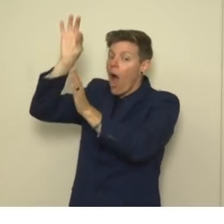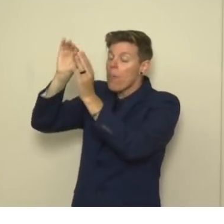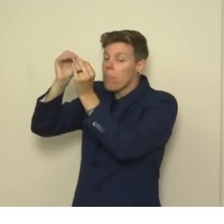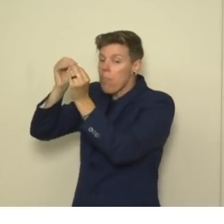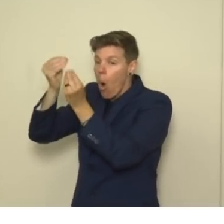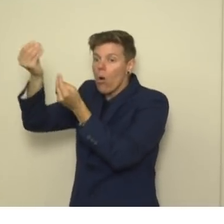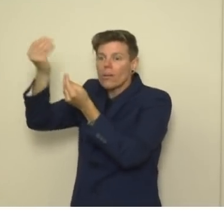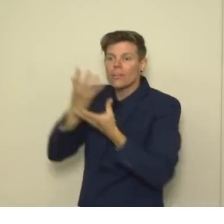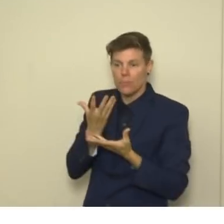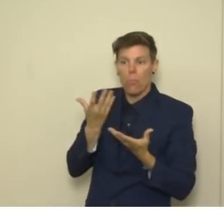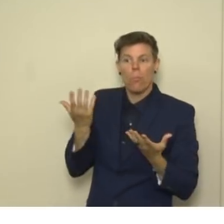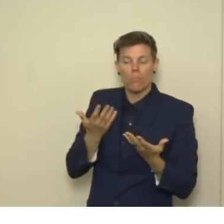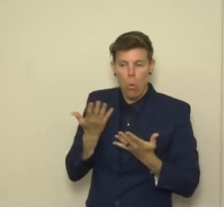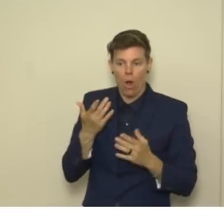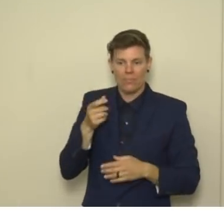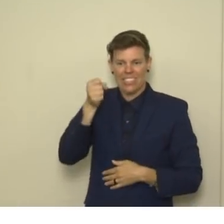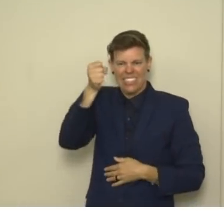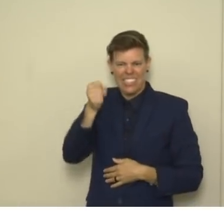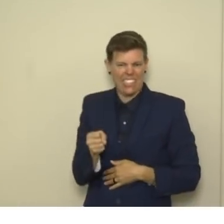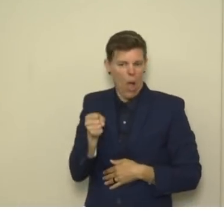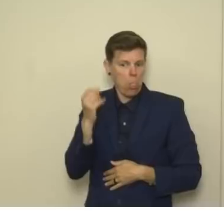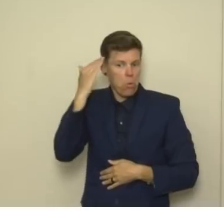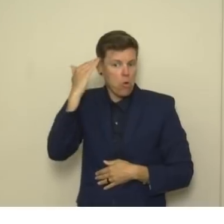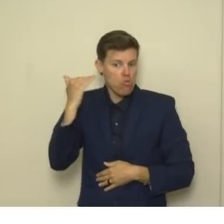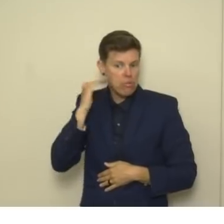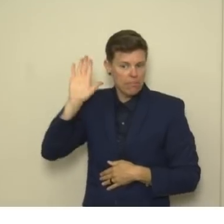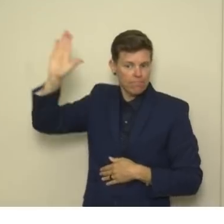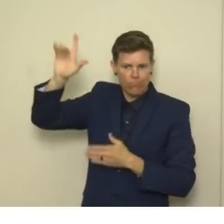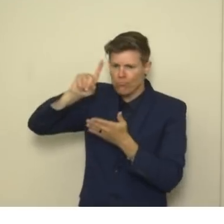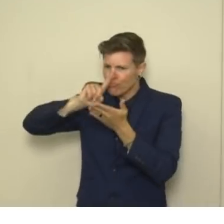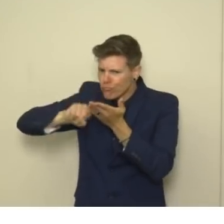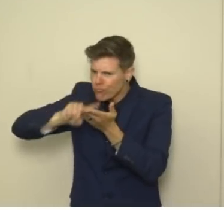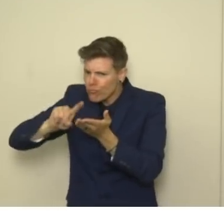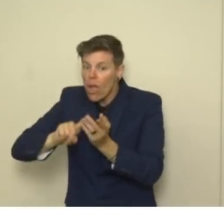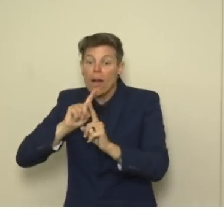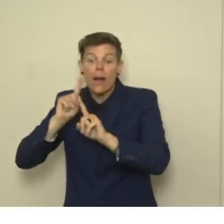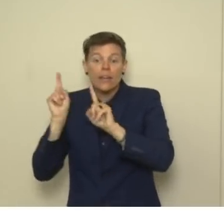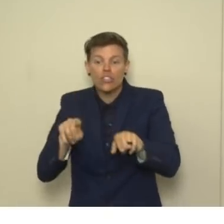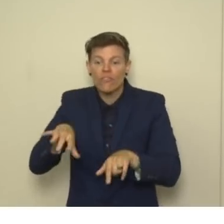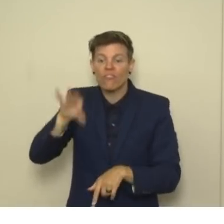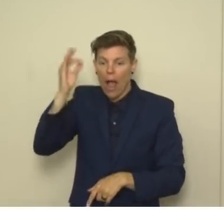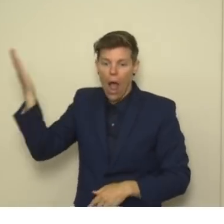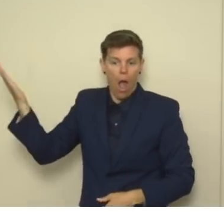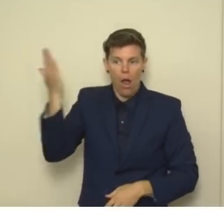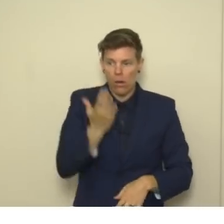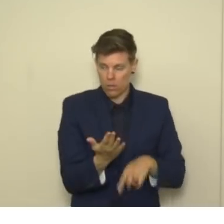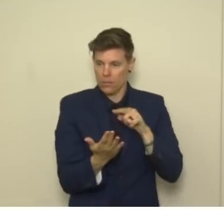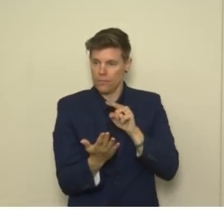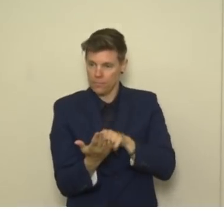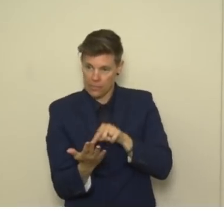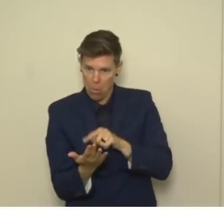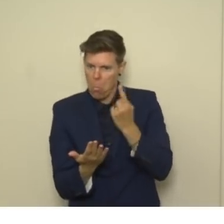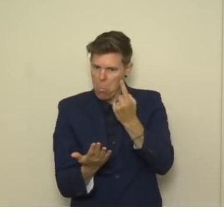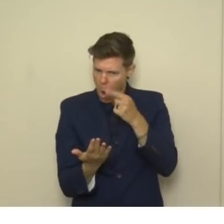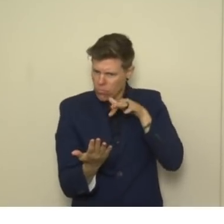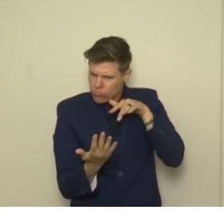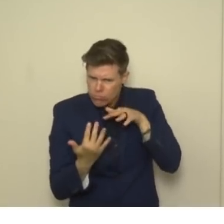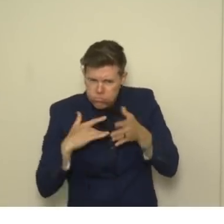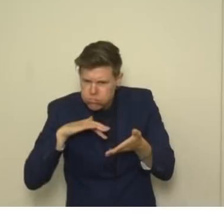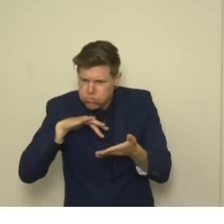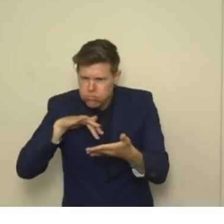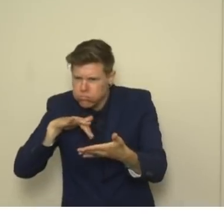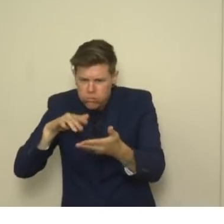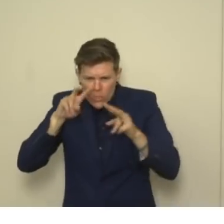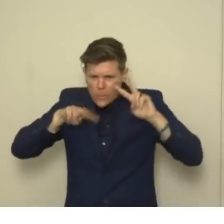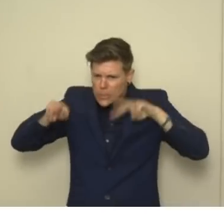research there that's been very helpful to us. One thing that we do know is now, at least in one study, and it's only one study, is that the 10